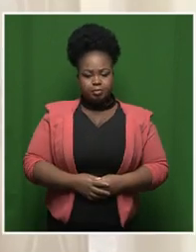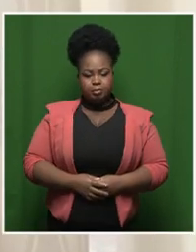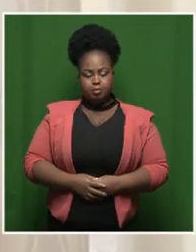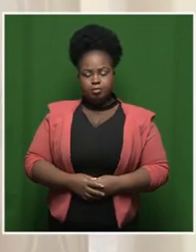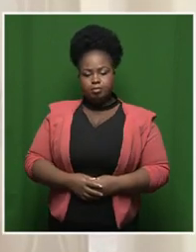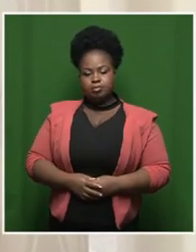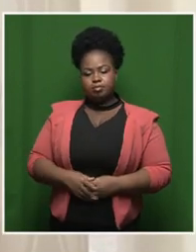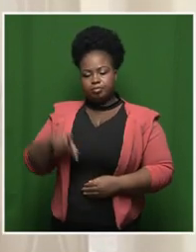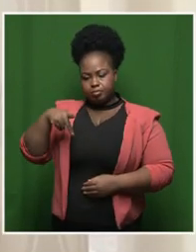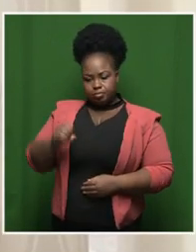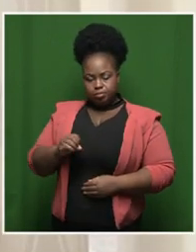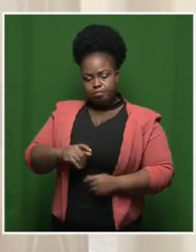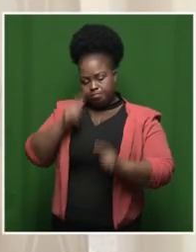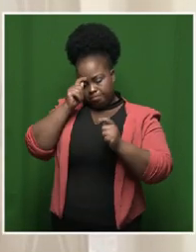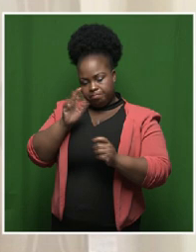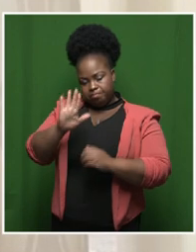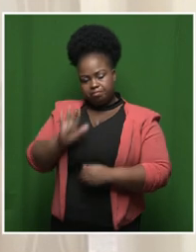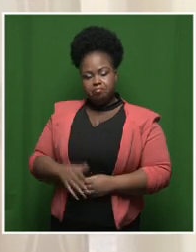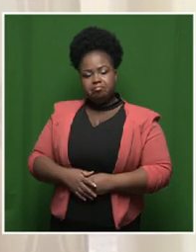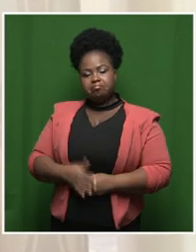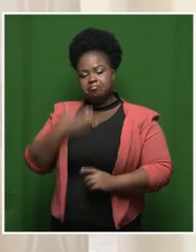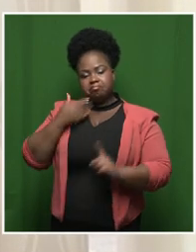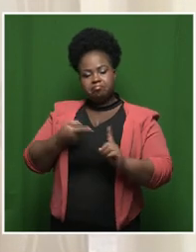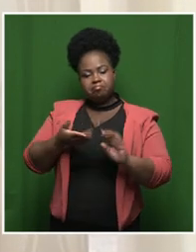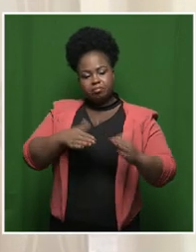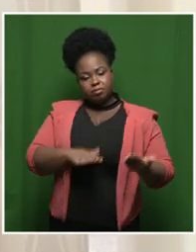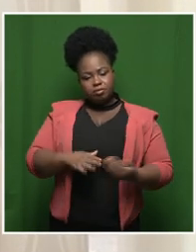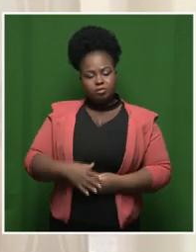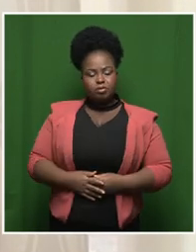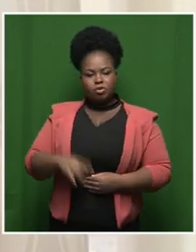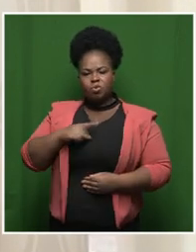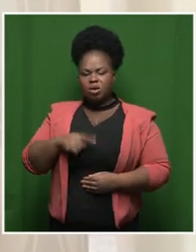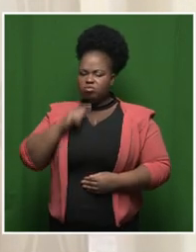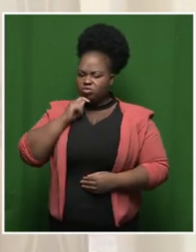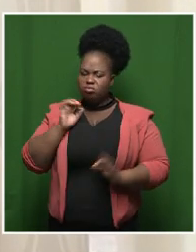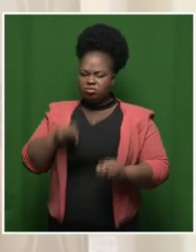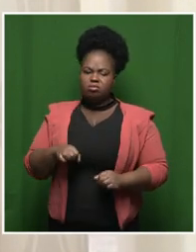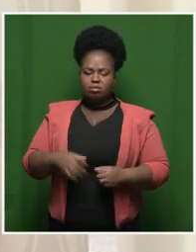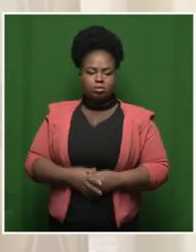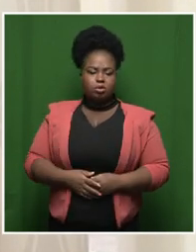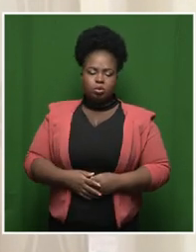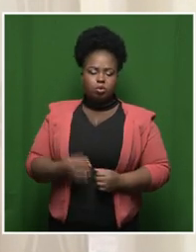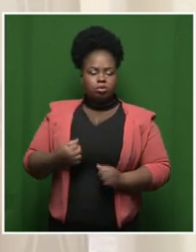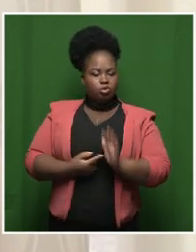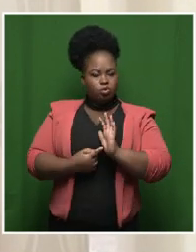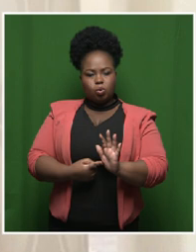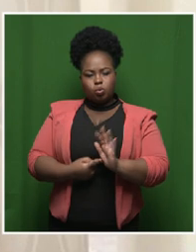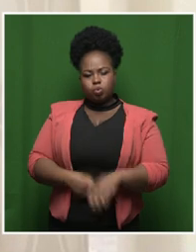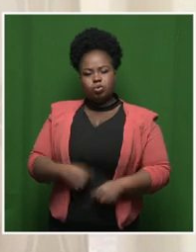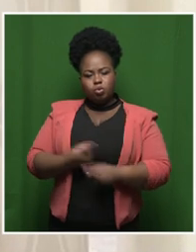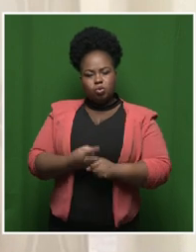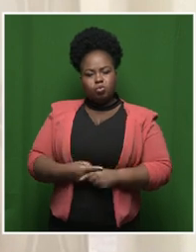presiding officers pay tribute to this departed compatriot who has without doubt left an indelible mark of